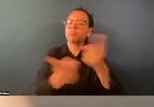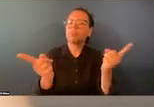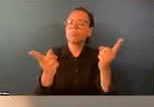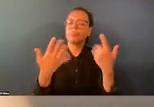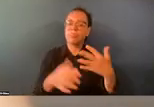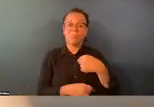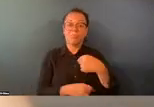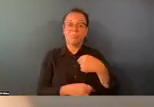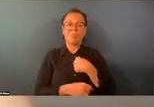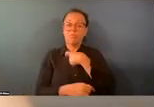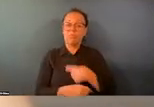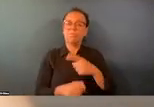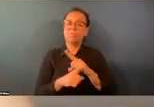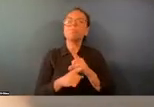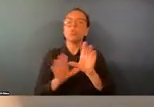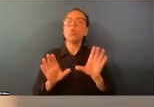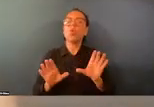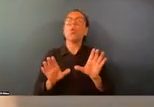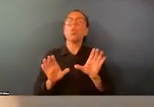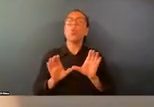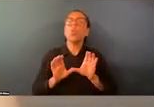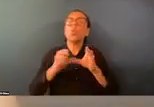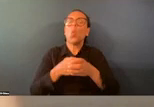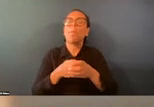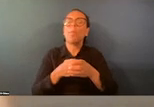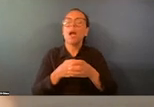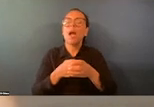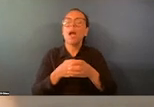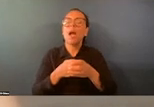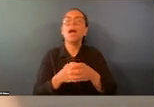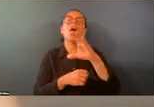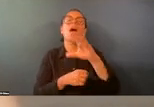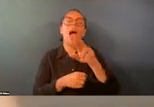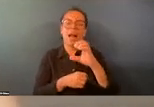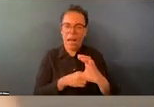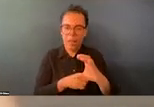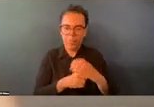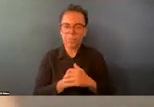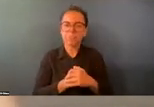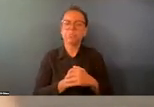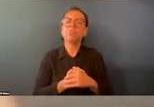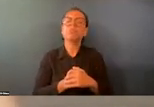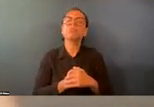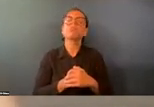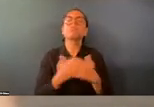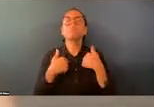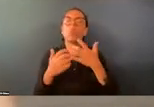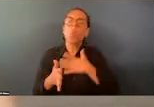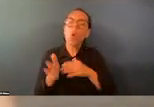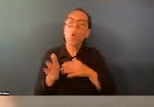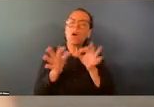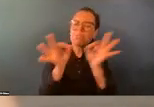told everyone that I'm representing here CAREC, and let me tell you a little bit